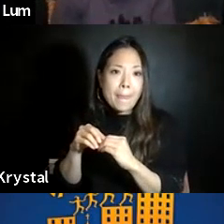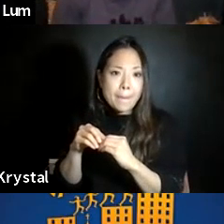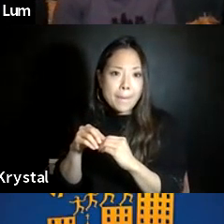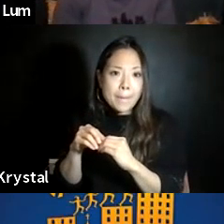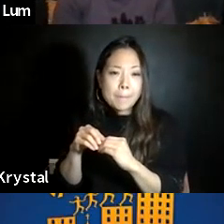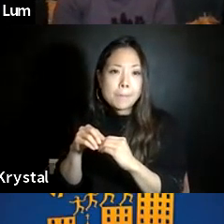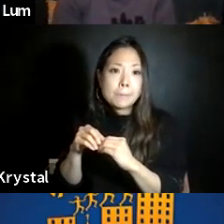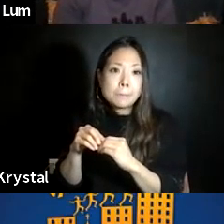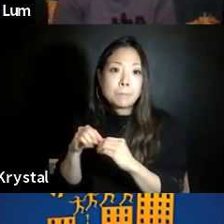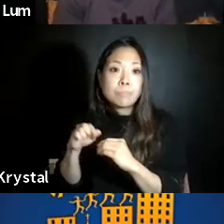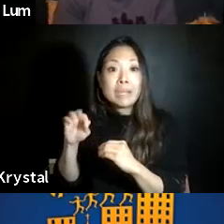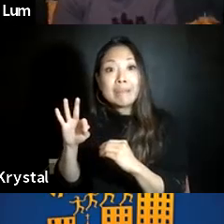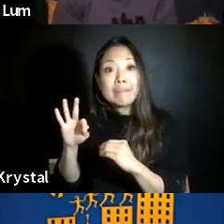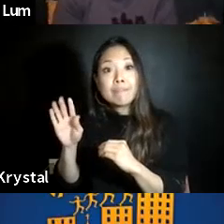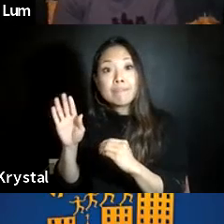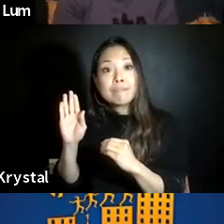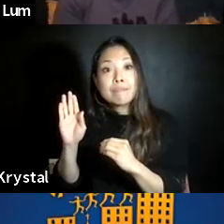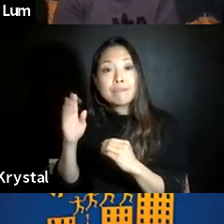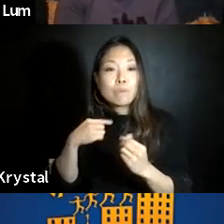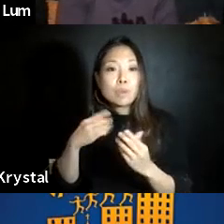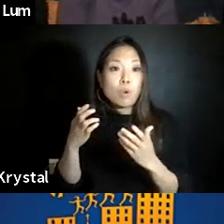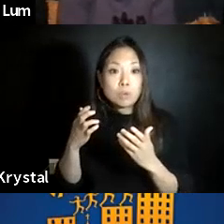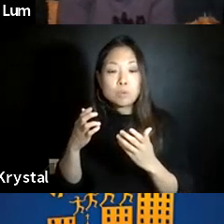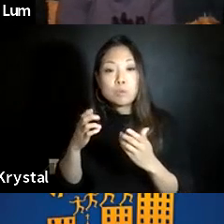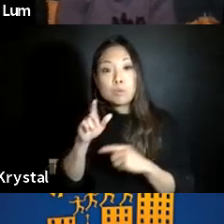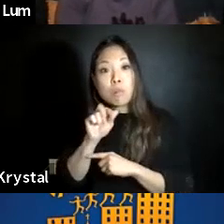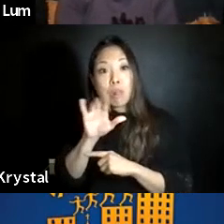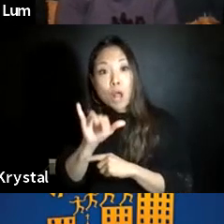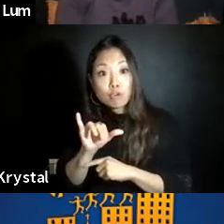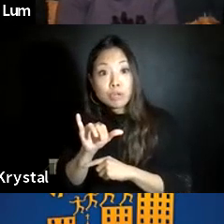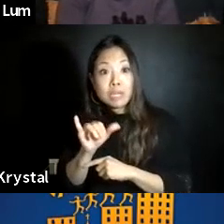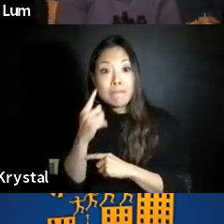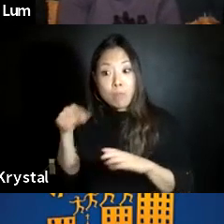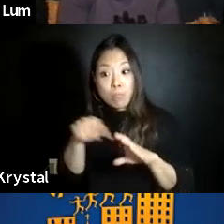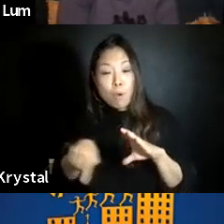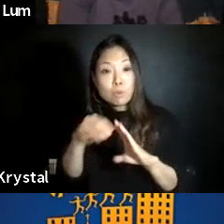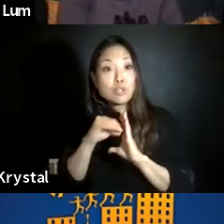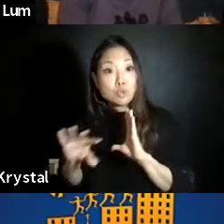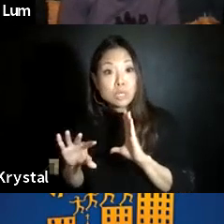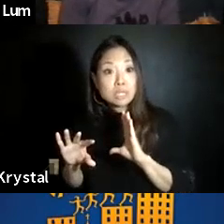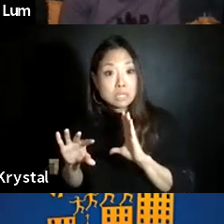aside a lottery for some of those students, fine.